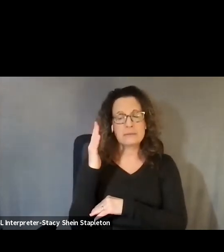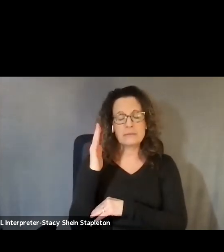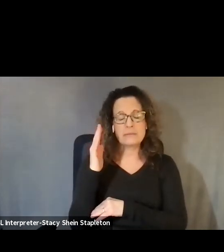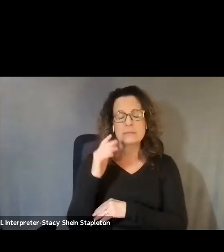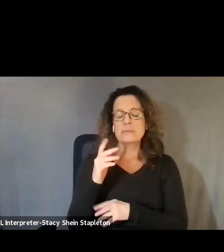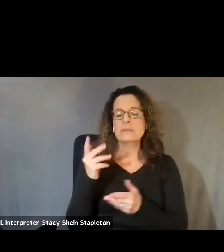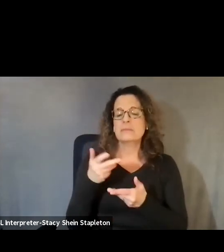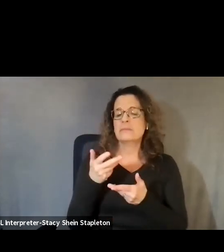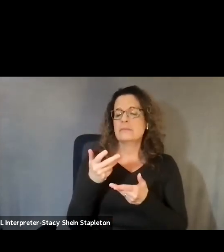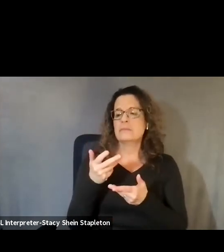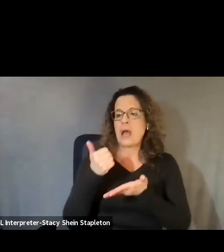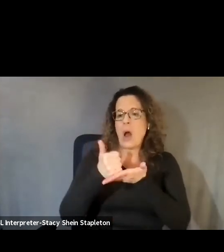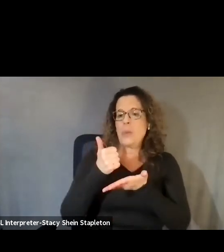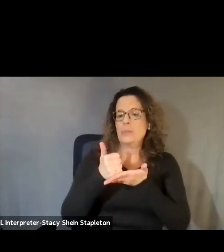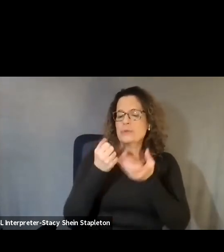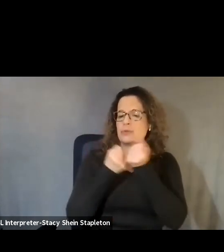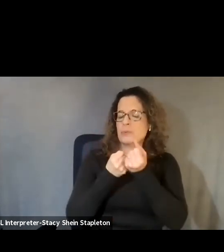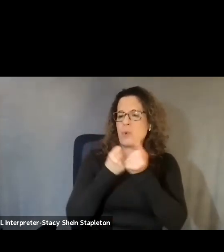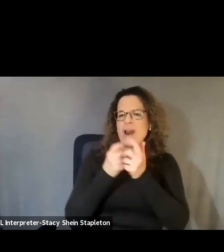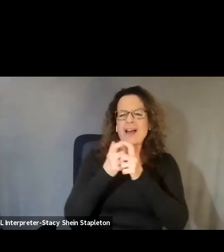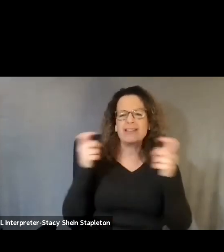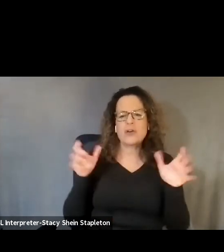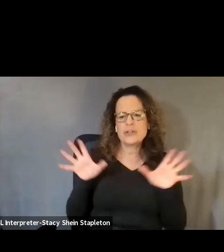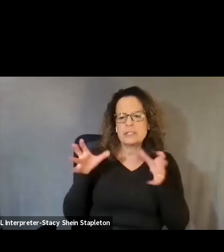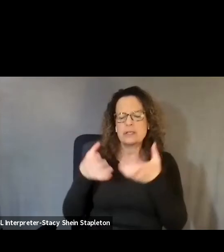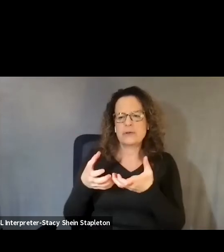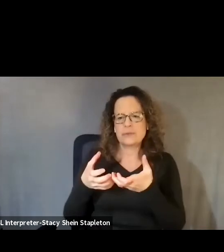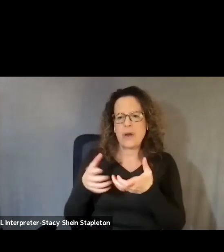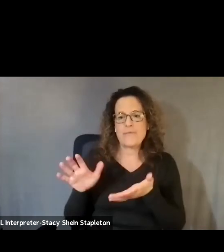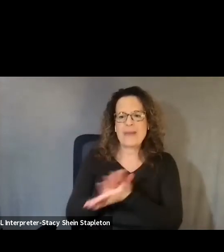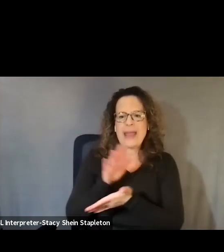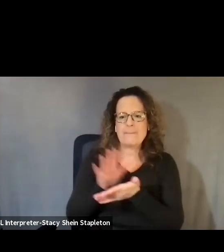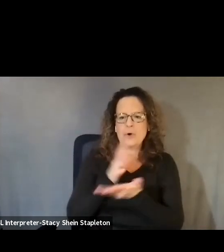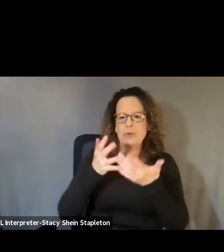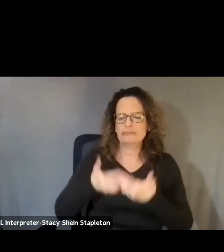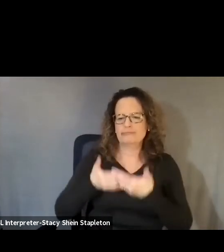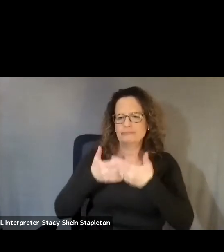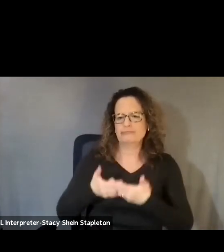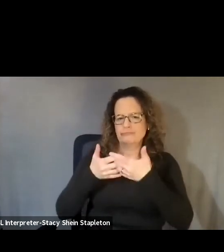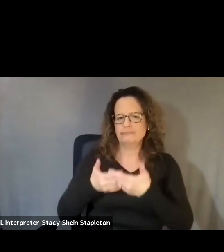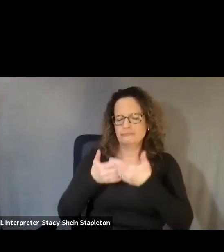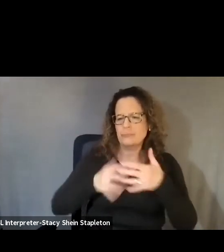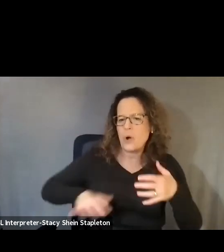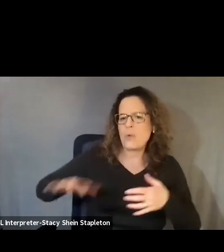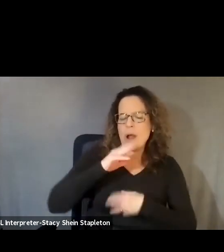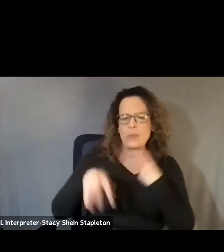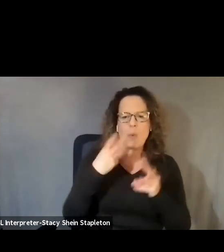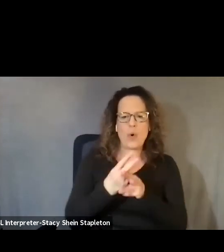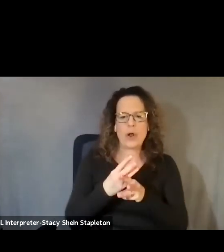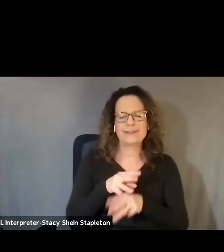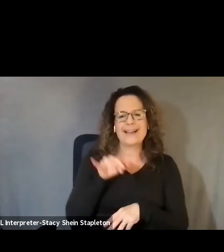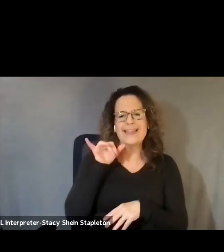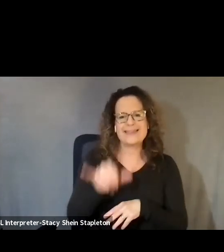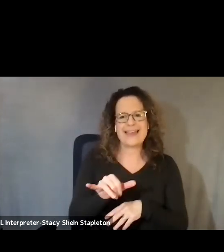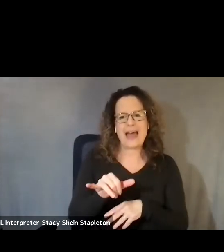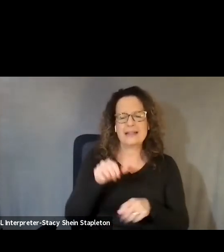gave rise to, at one point, the largest concentration of pulp and paper mills around the world. And that is in